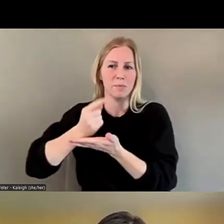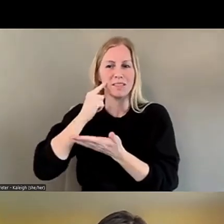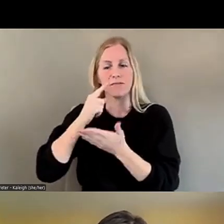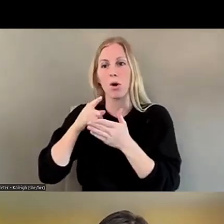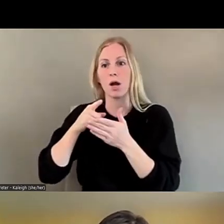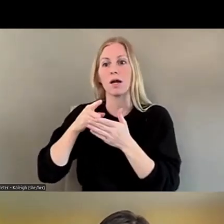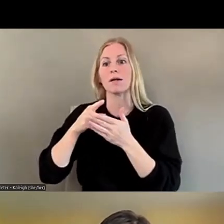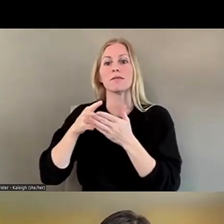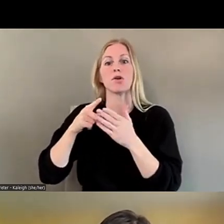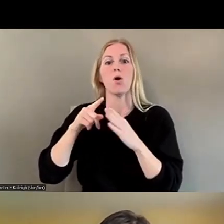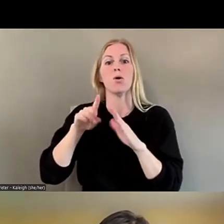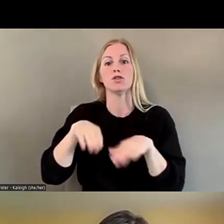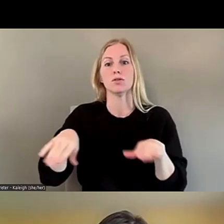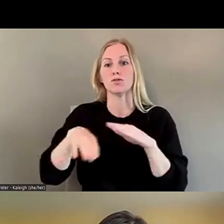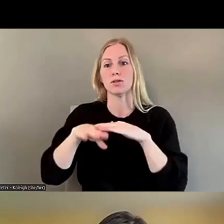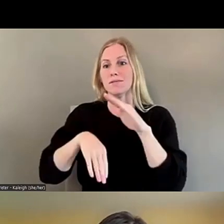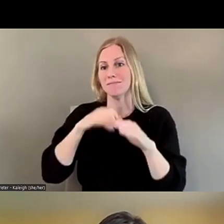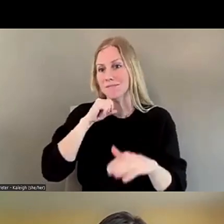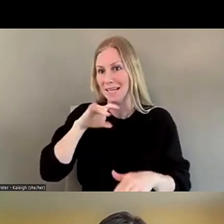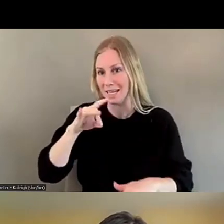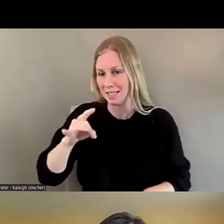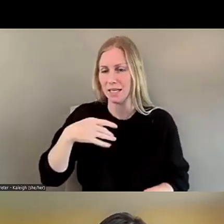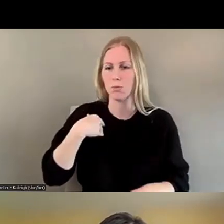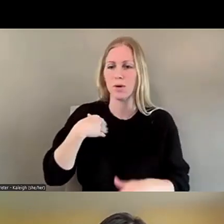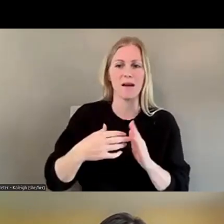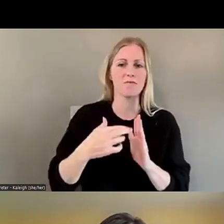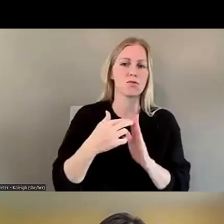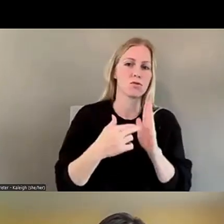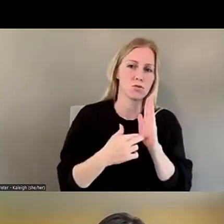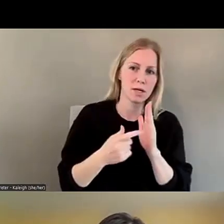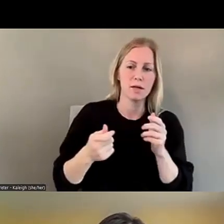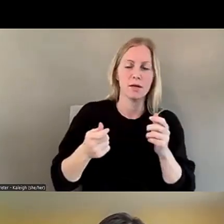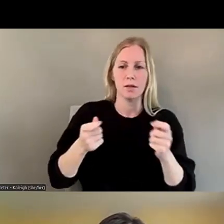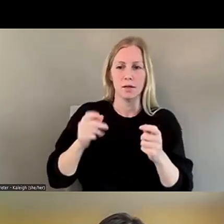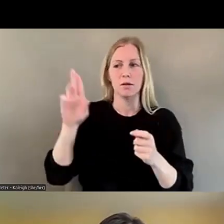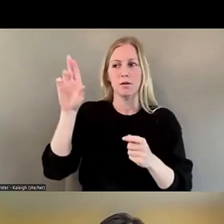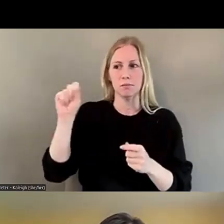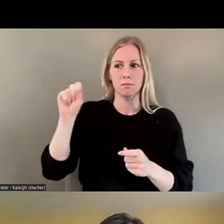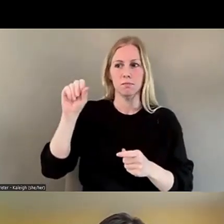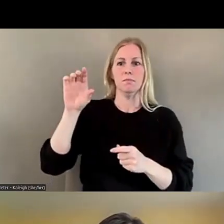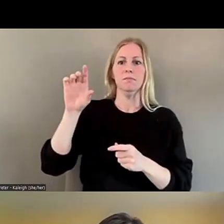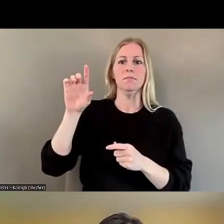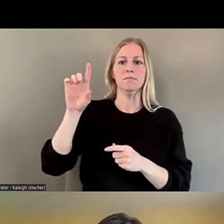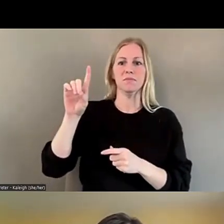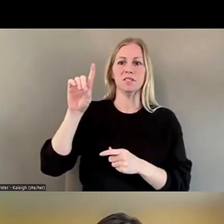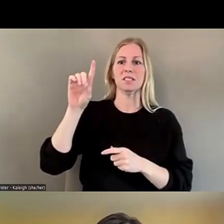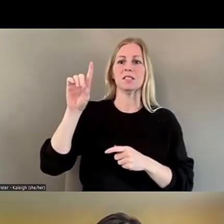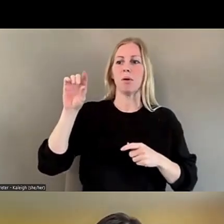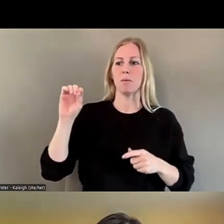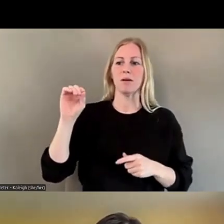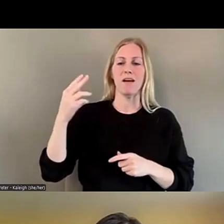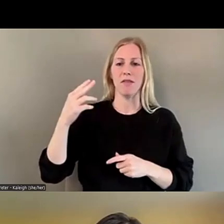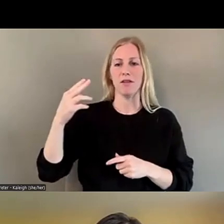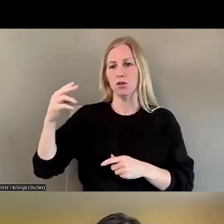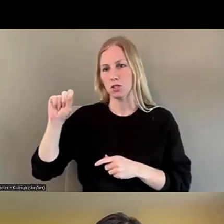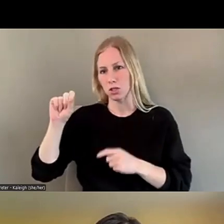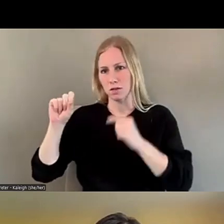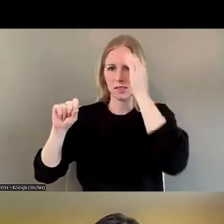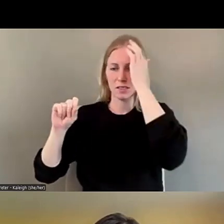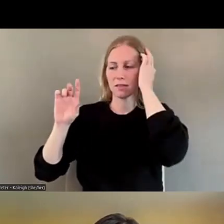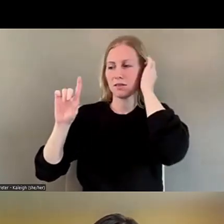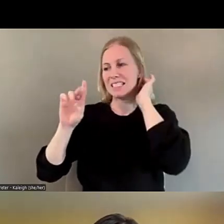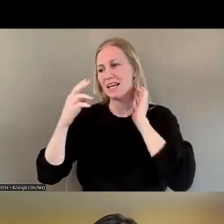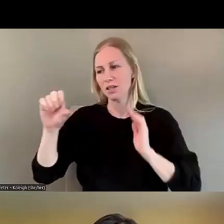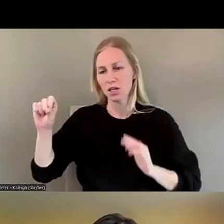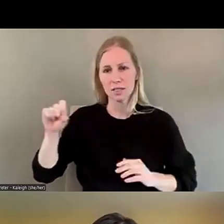a set of rules and regulations promulgated by the United States Department of Health and Human Services related to the use of restraint, and I